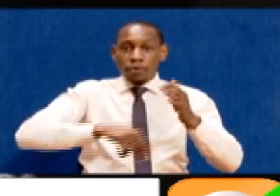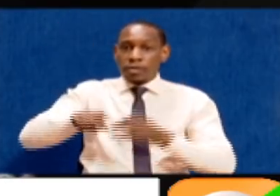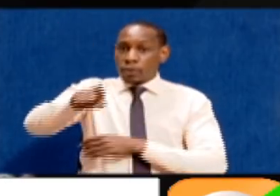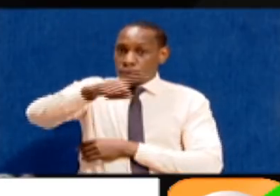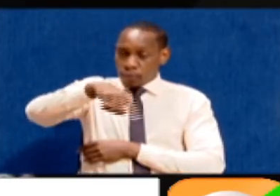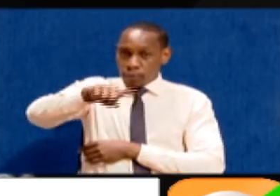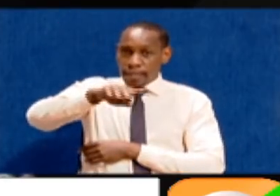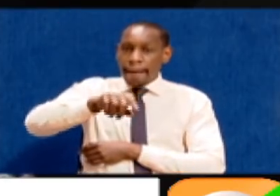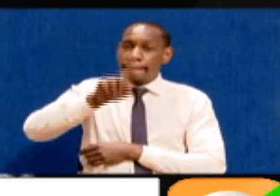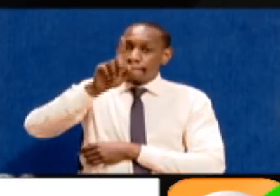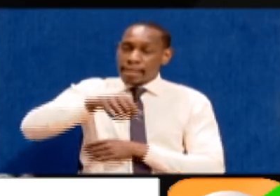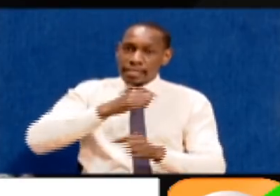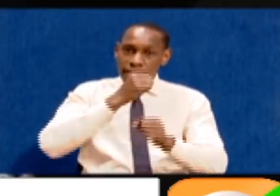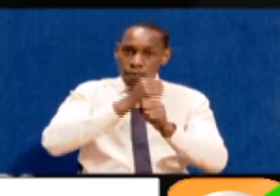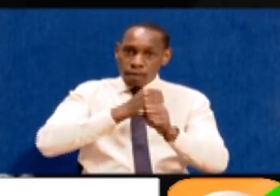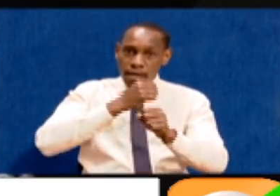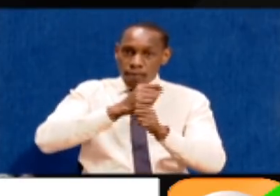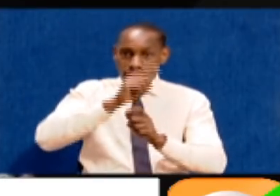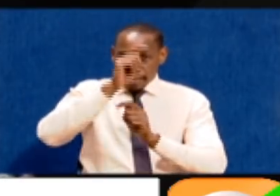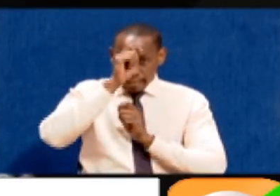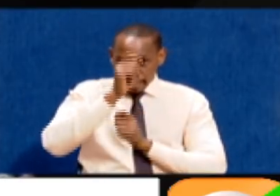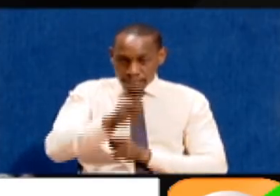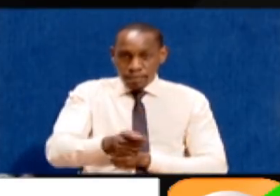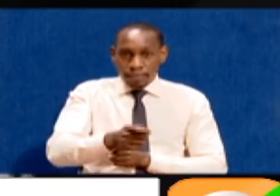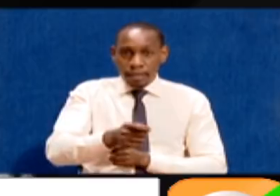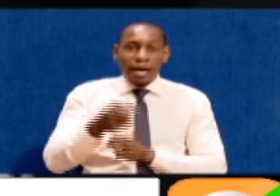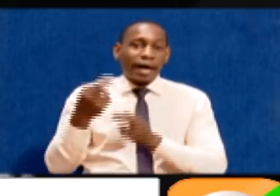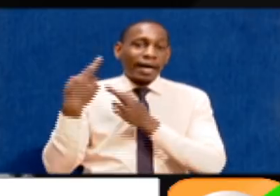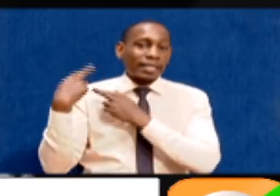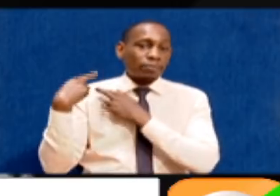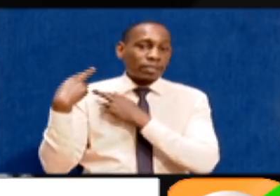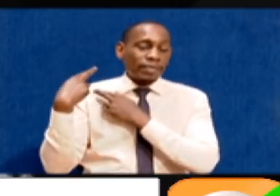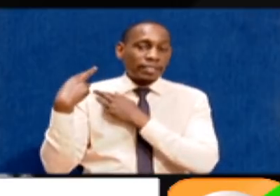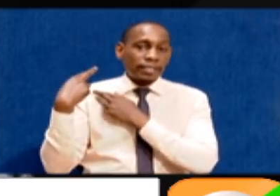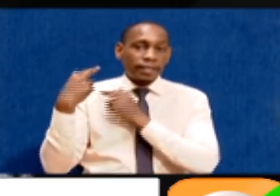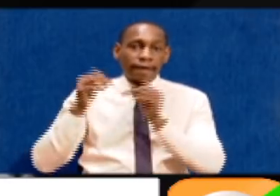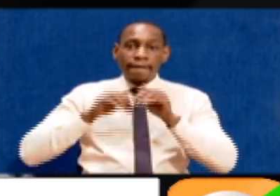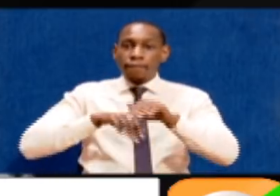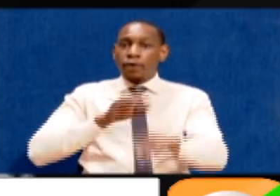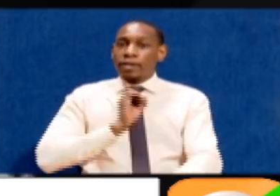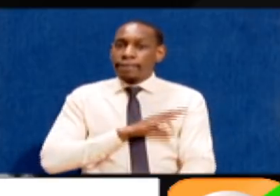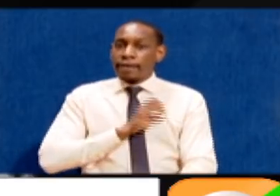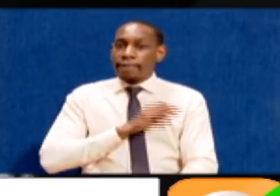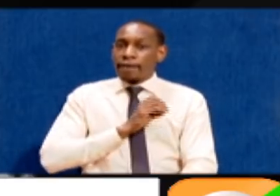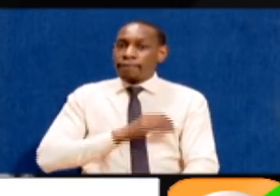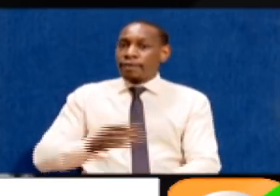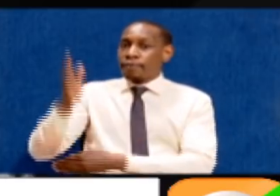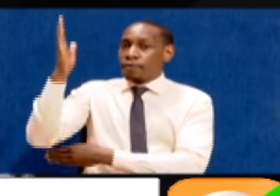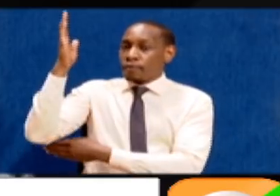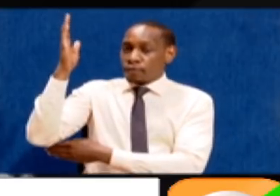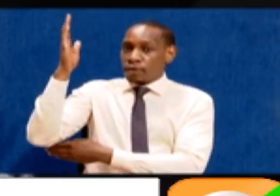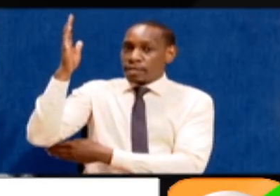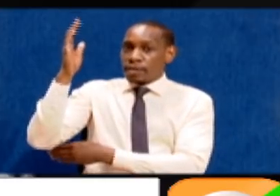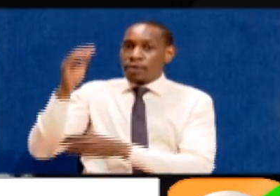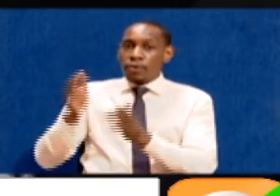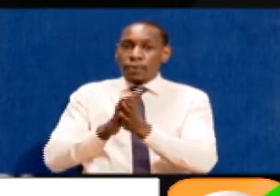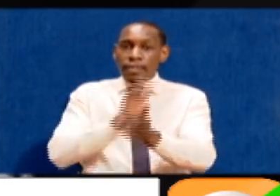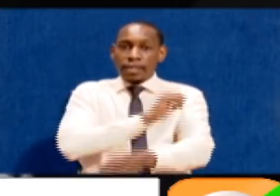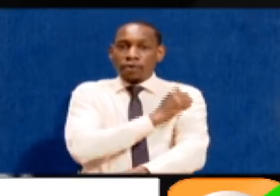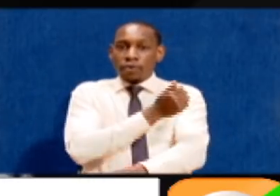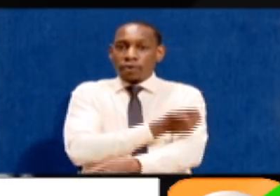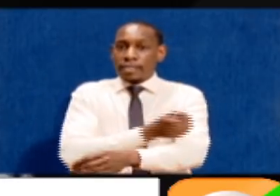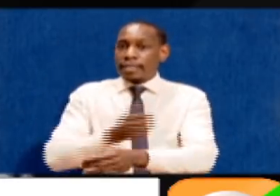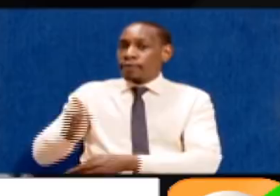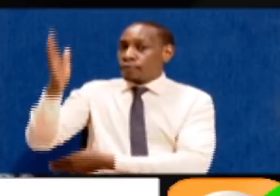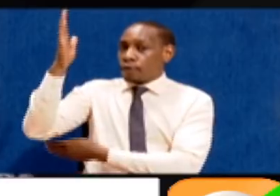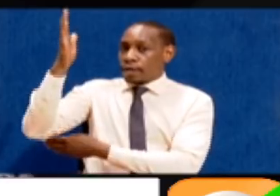we should exercise that responsibility under the fear of God and the authority